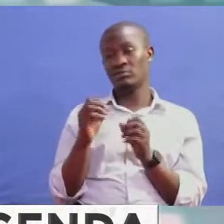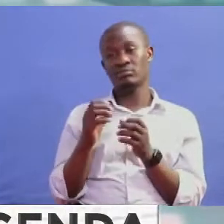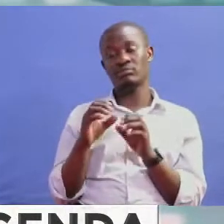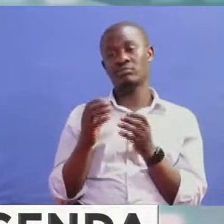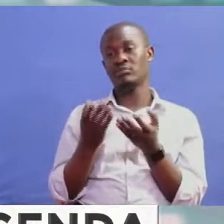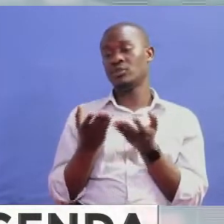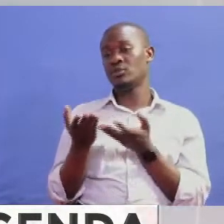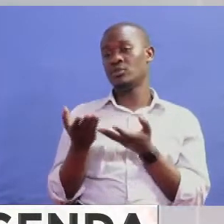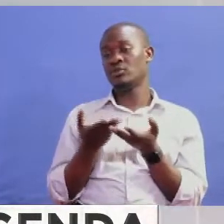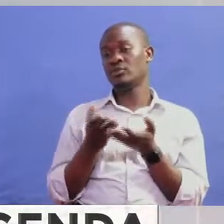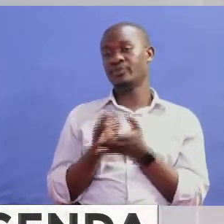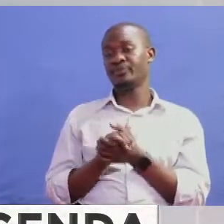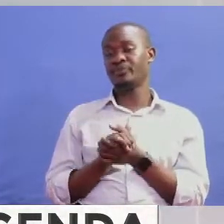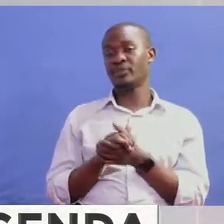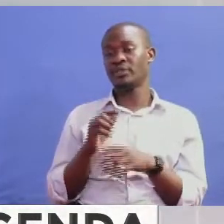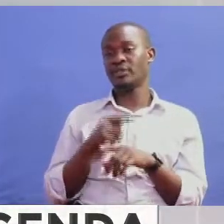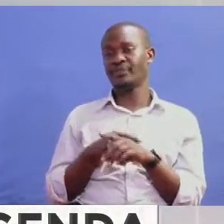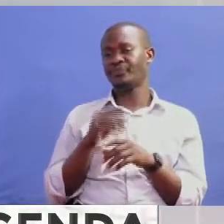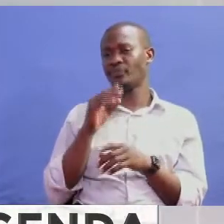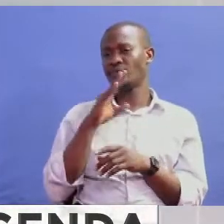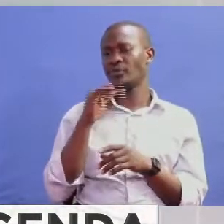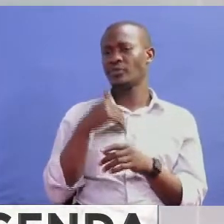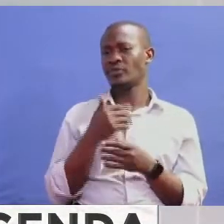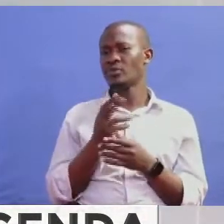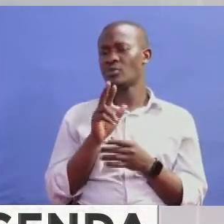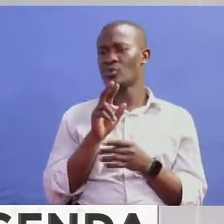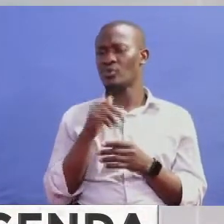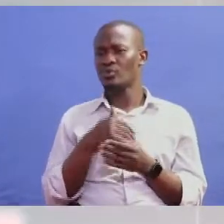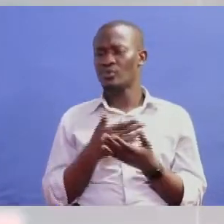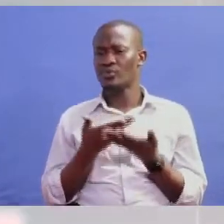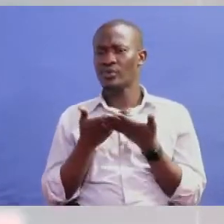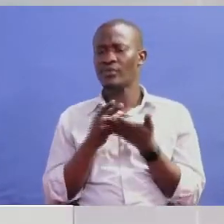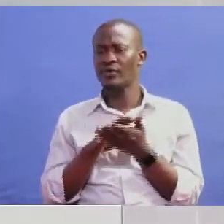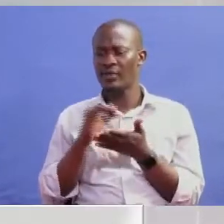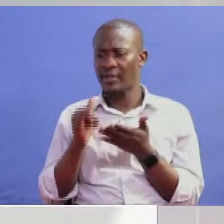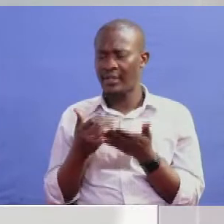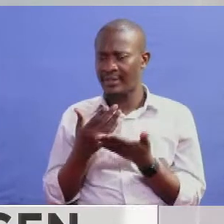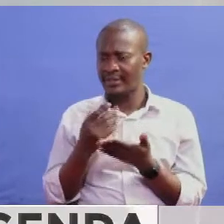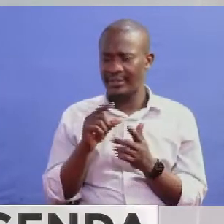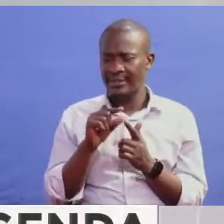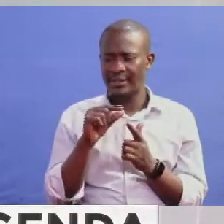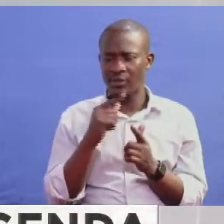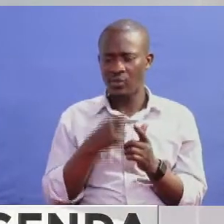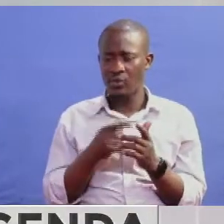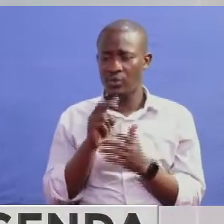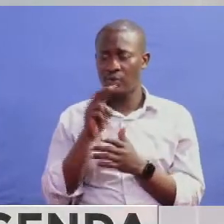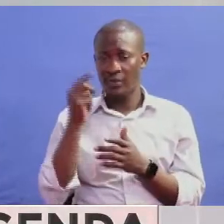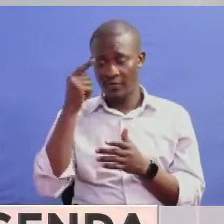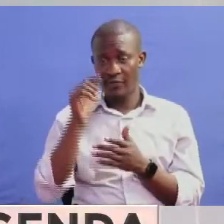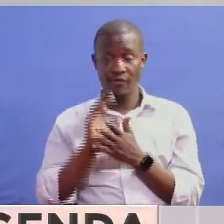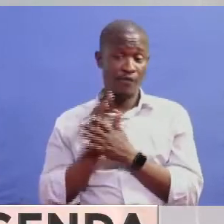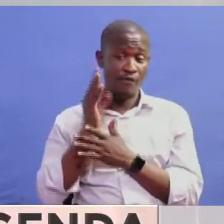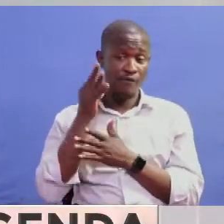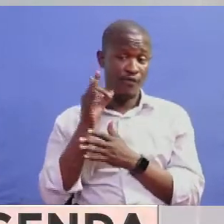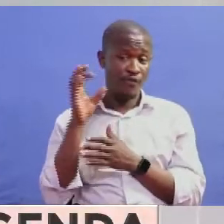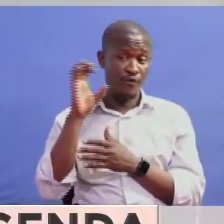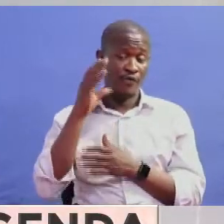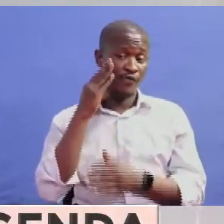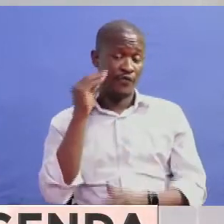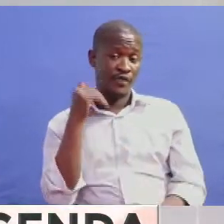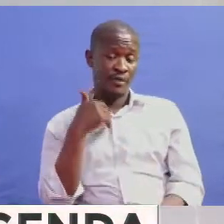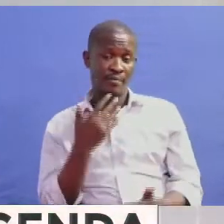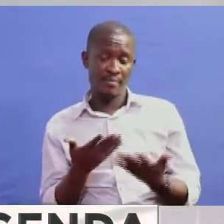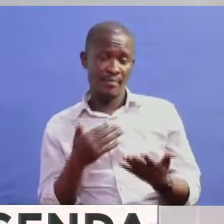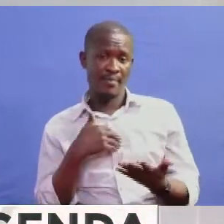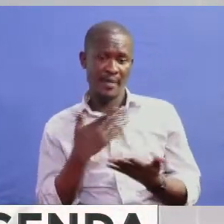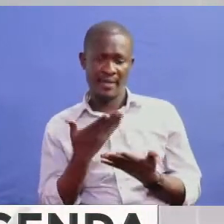Now, Paul, as we wind up, and this should also serve as your parting shot, what do you foresee for the future of customer experience? Maybe